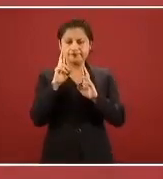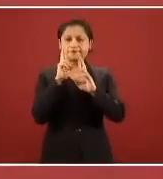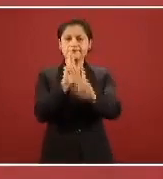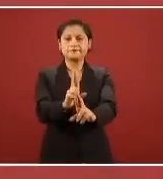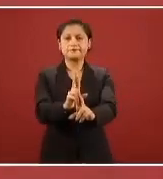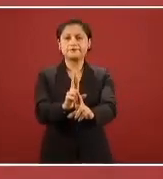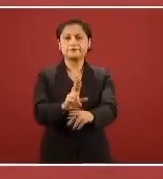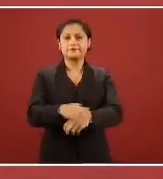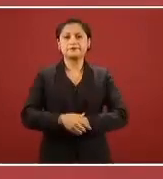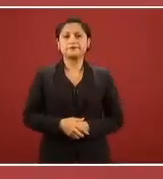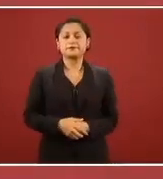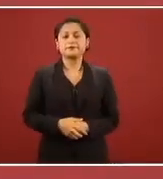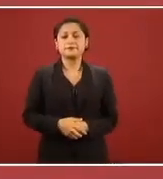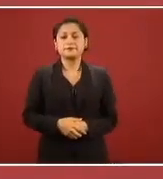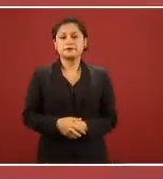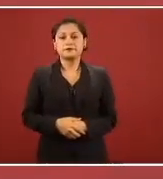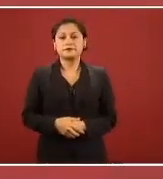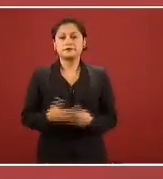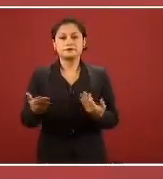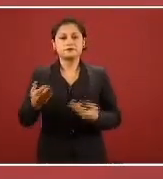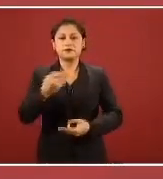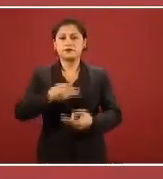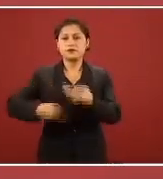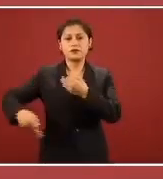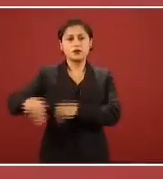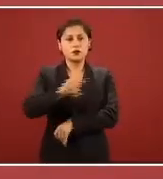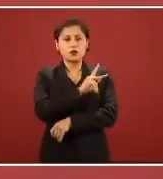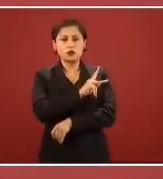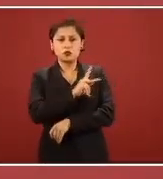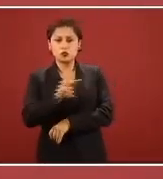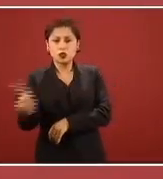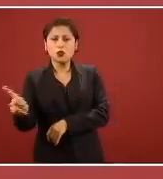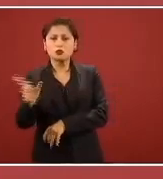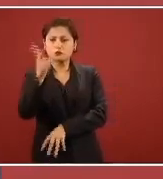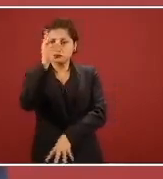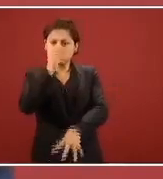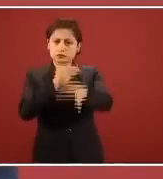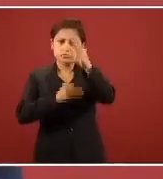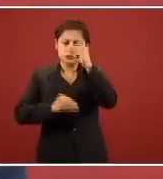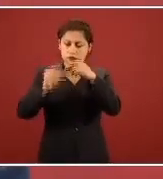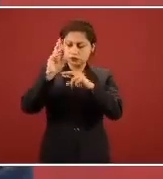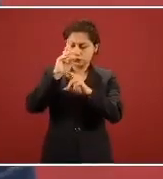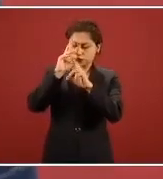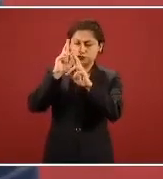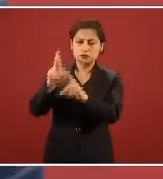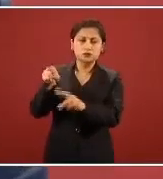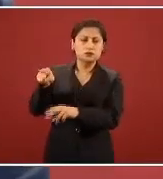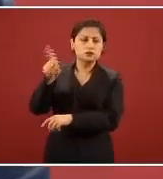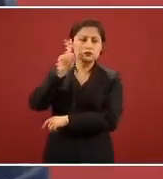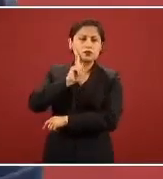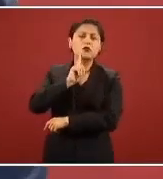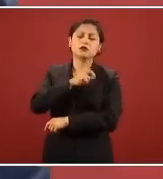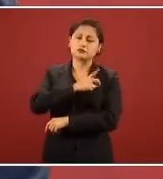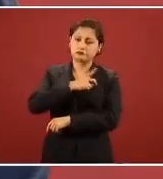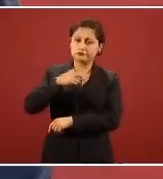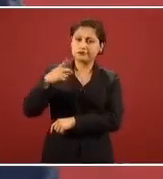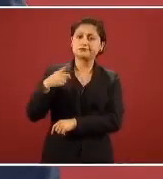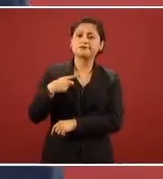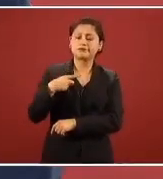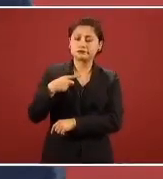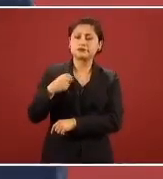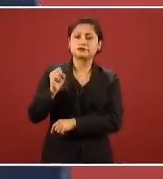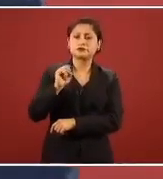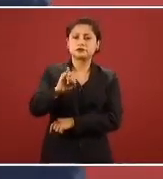I respect women. Todos debemos respetar a las mujeres. We should all respect women. Y no quiero que